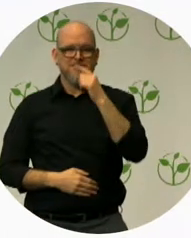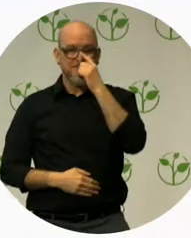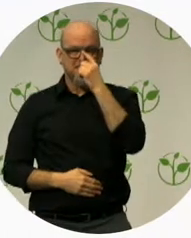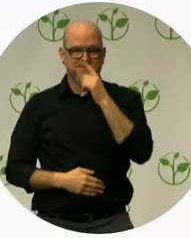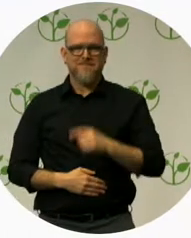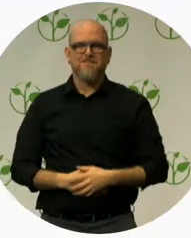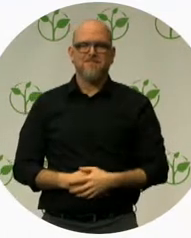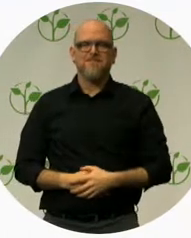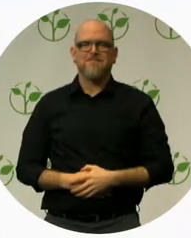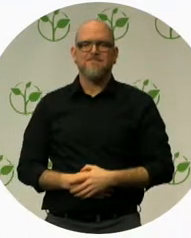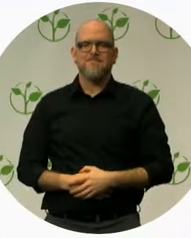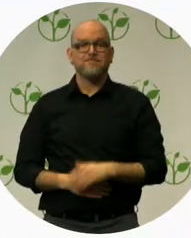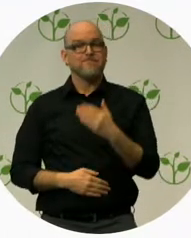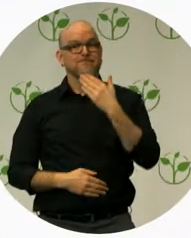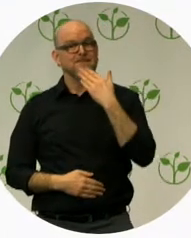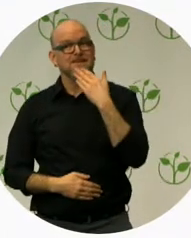Thank you, Caroline.